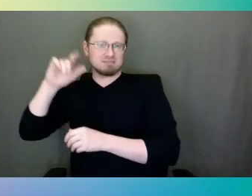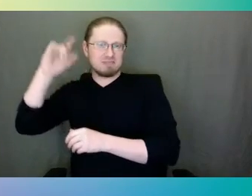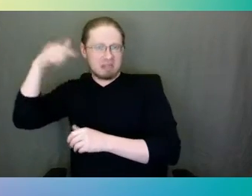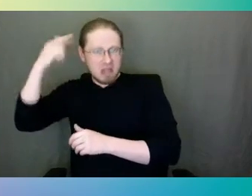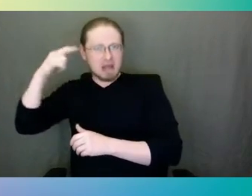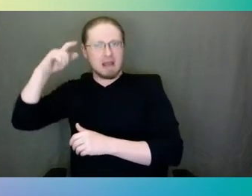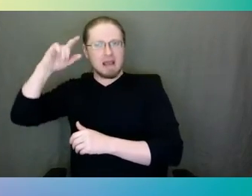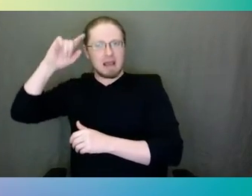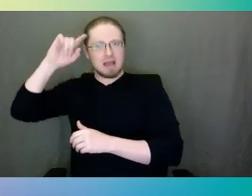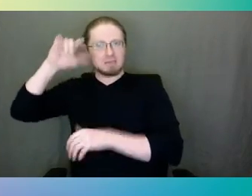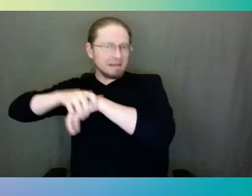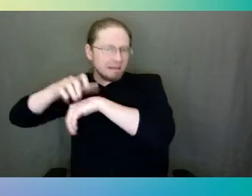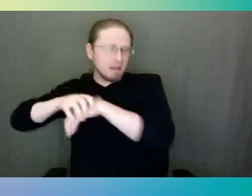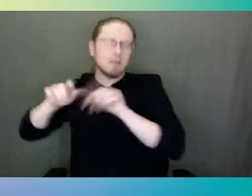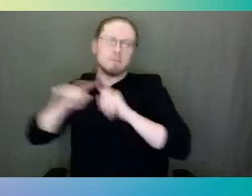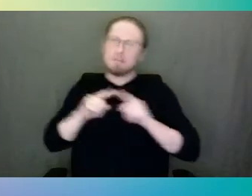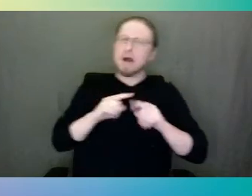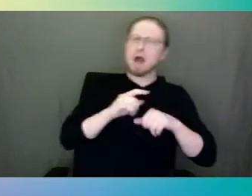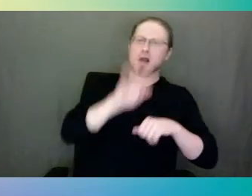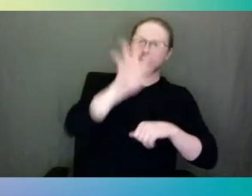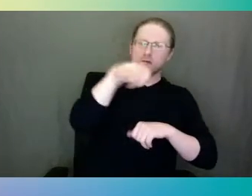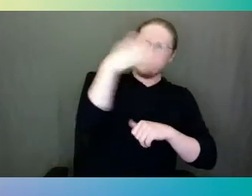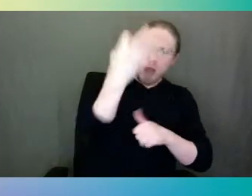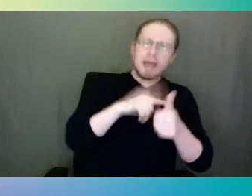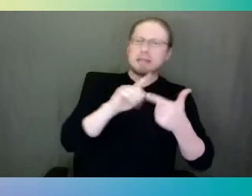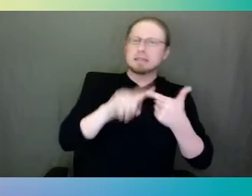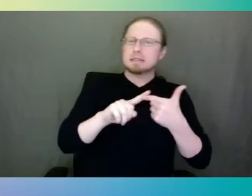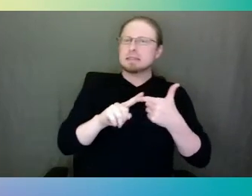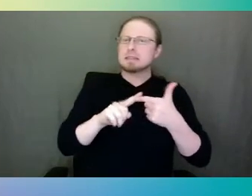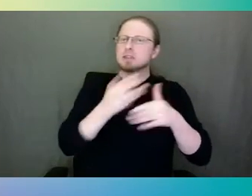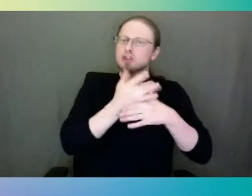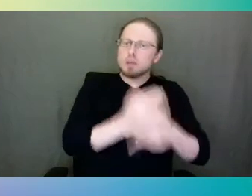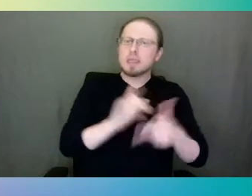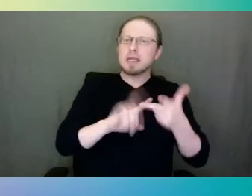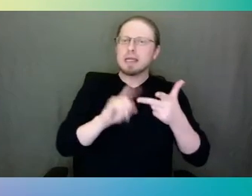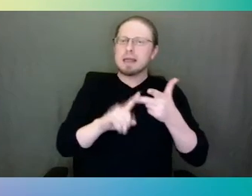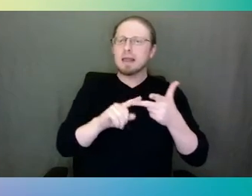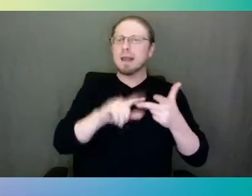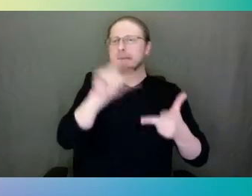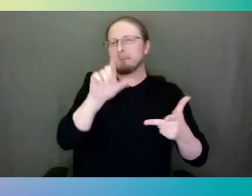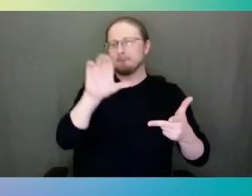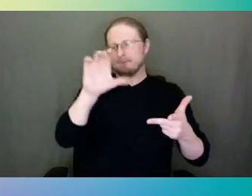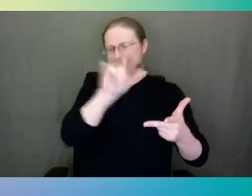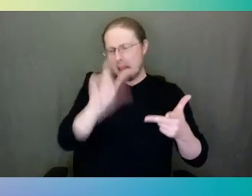And that started expanding, and that's going to also become very important in our story.